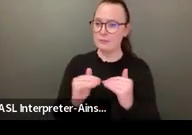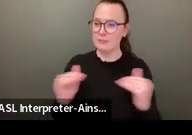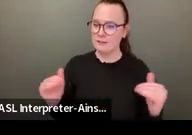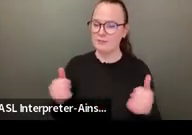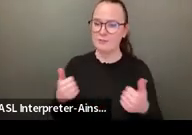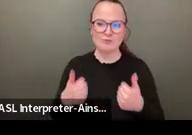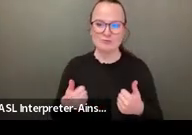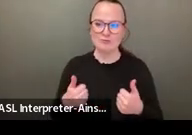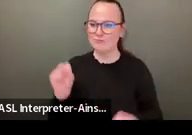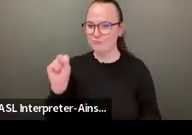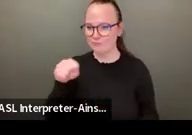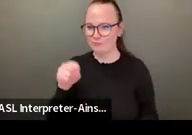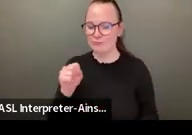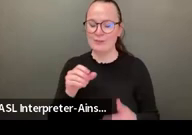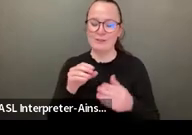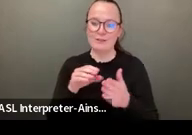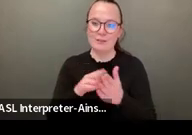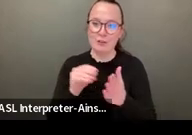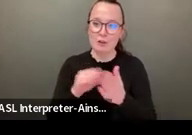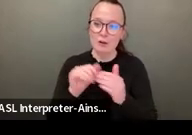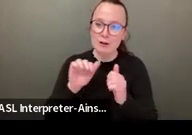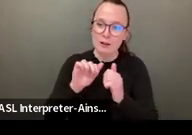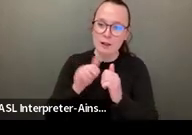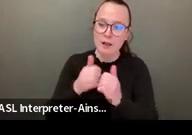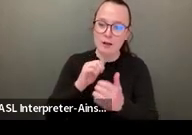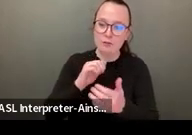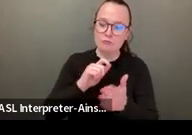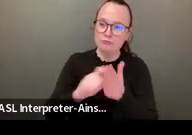Learned more about how to write those goals. Excellent.